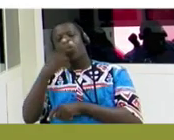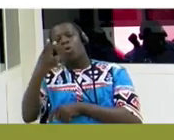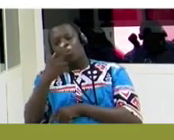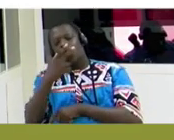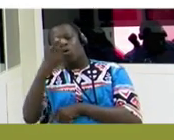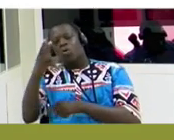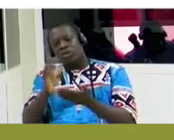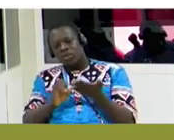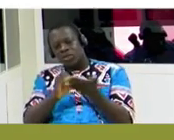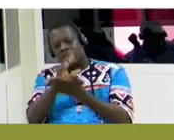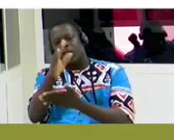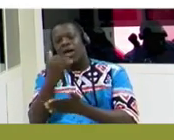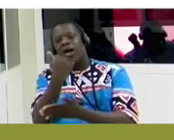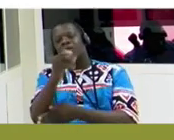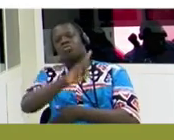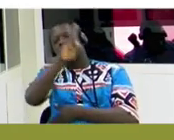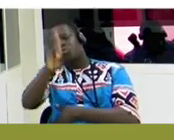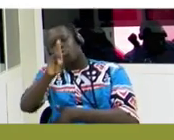asking questions.